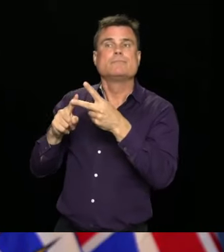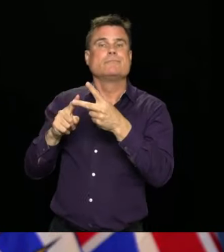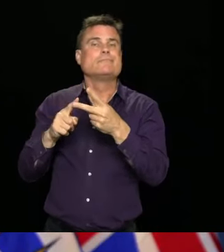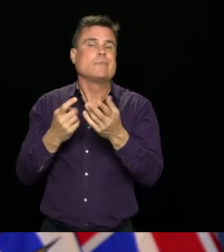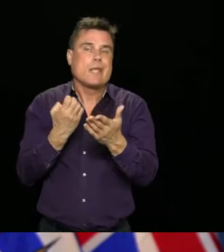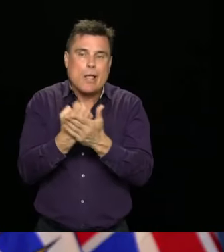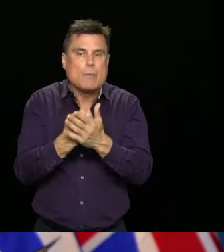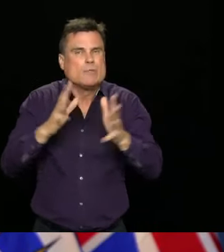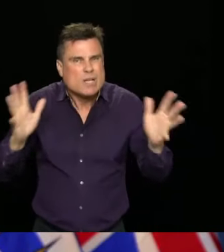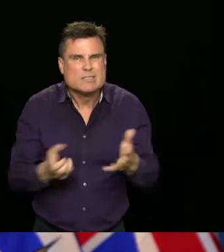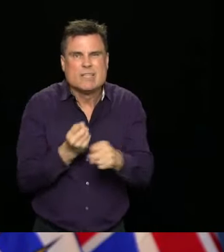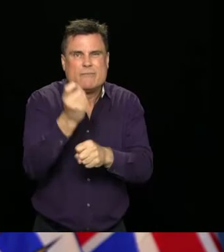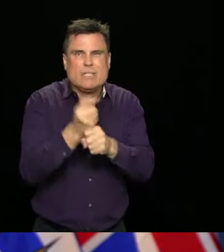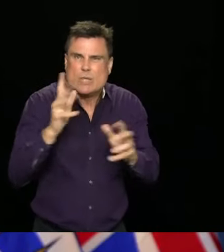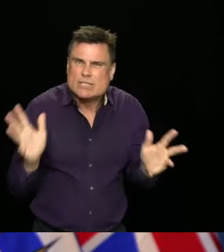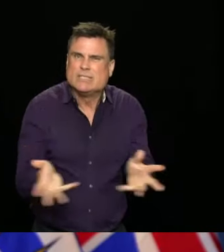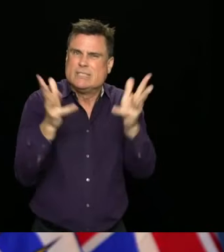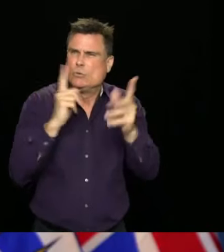Dirk Meisner, Canadian Press.